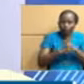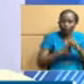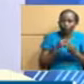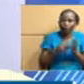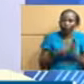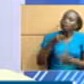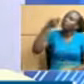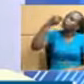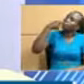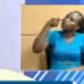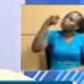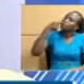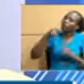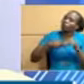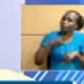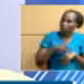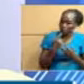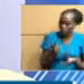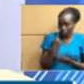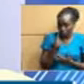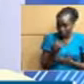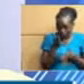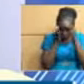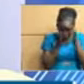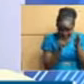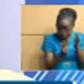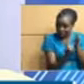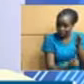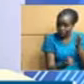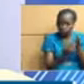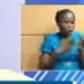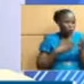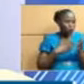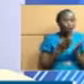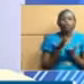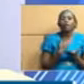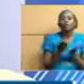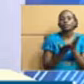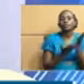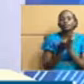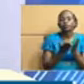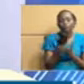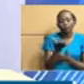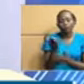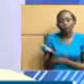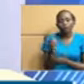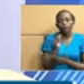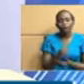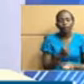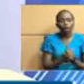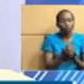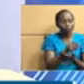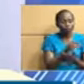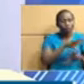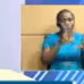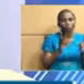every year this is a recurrent. If you look at that alone, you have so many services that can actually take out the entire health budget